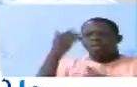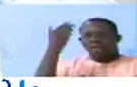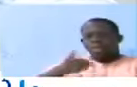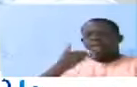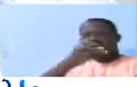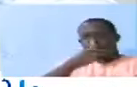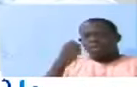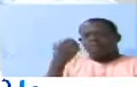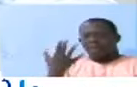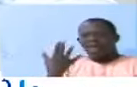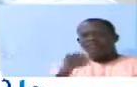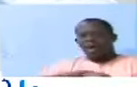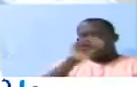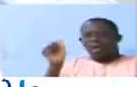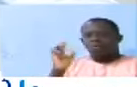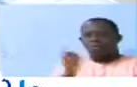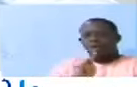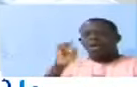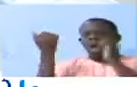And what happened